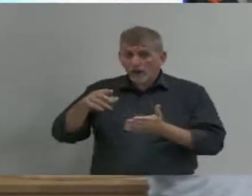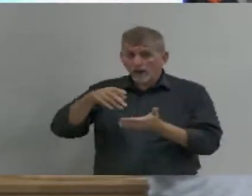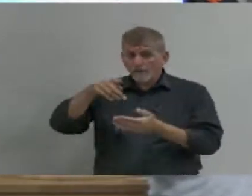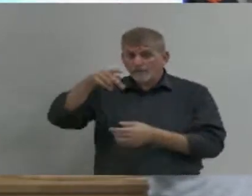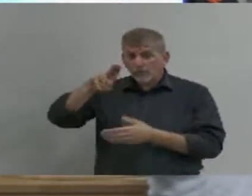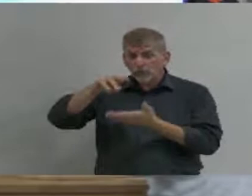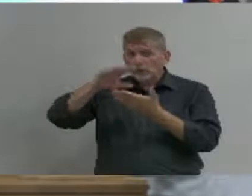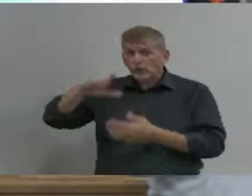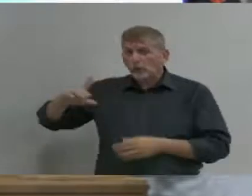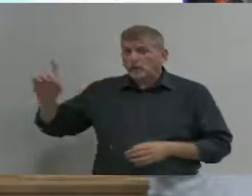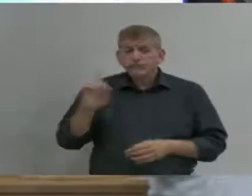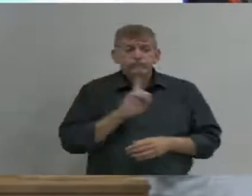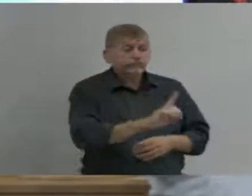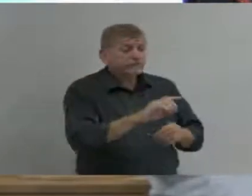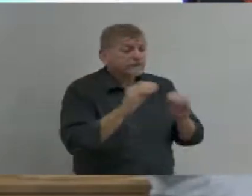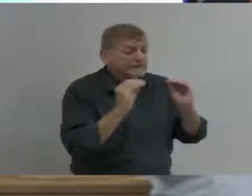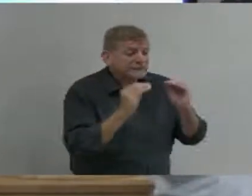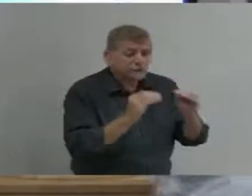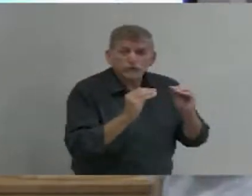numbers?